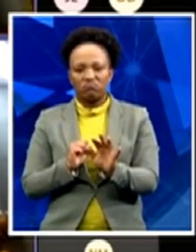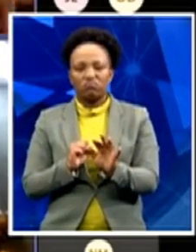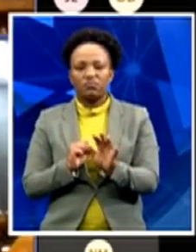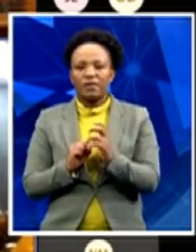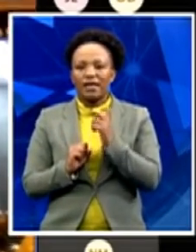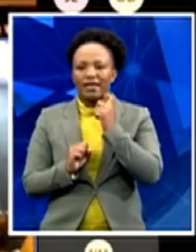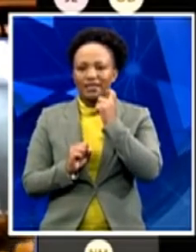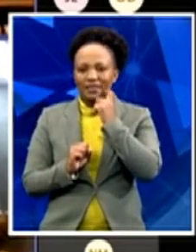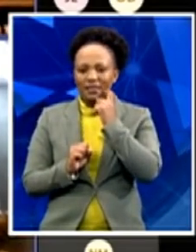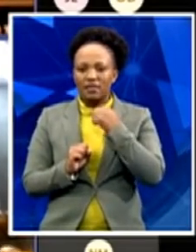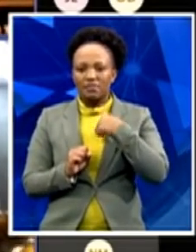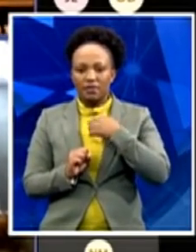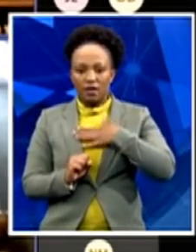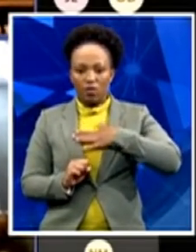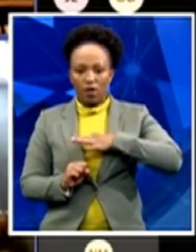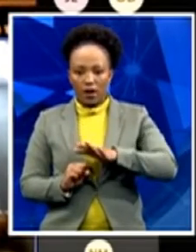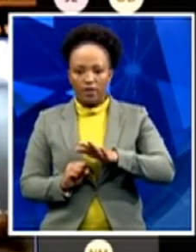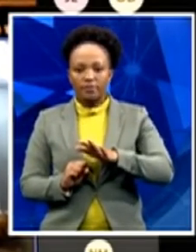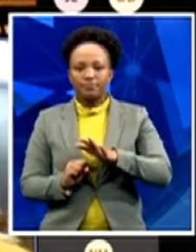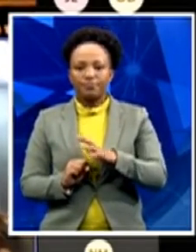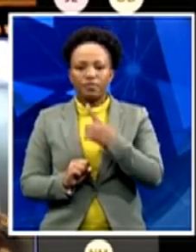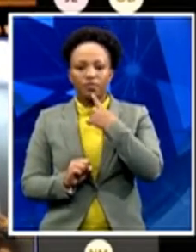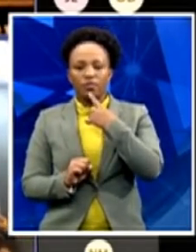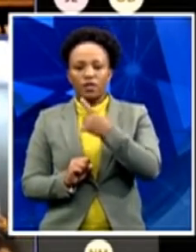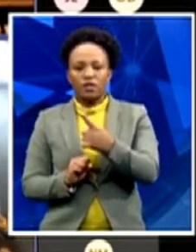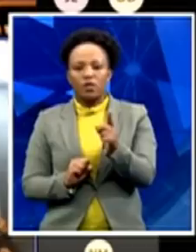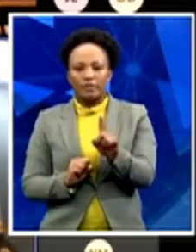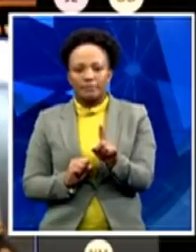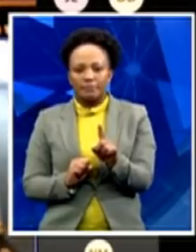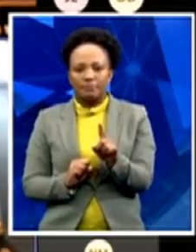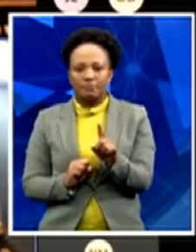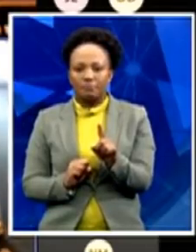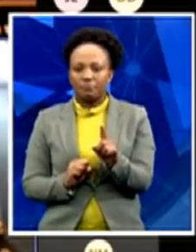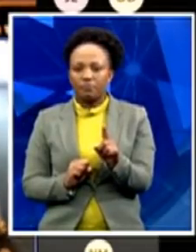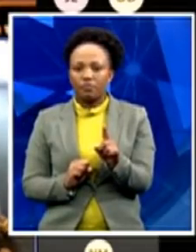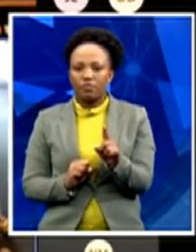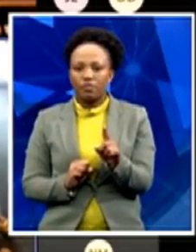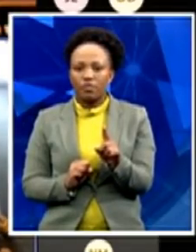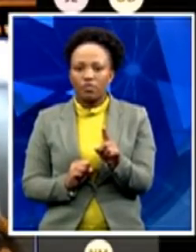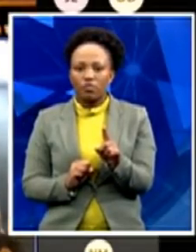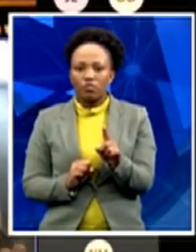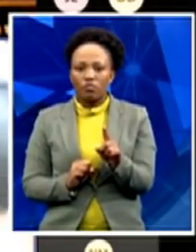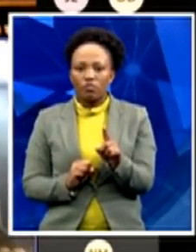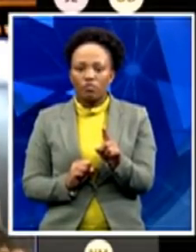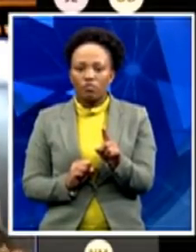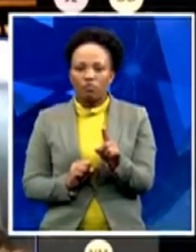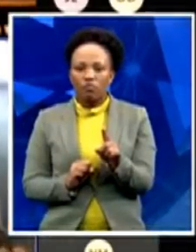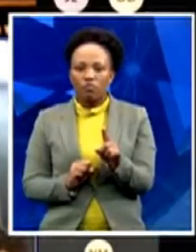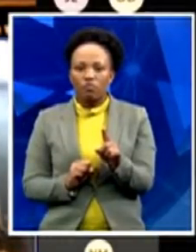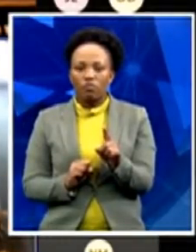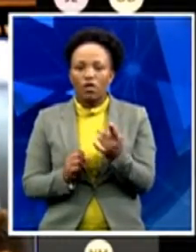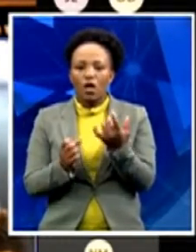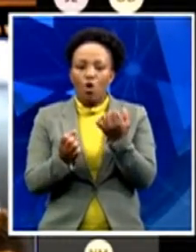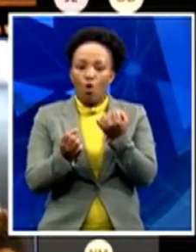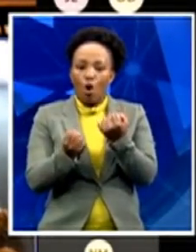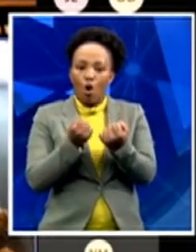that, you know, the respect of our courts is something that must not be taken